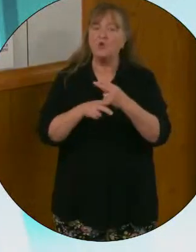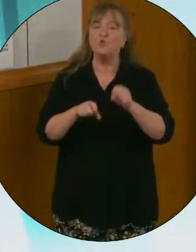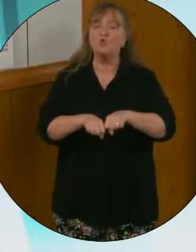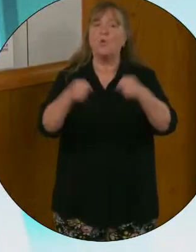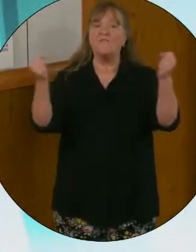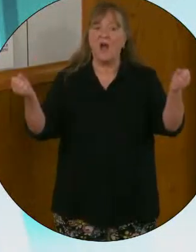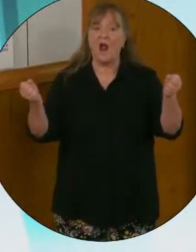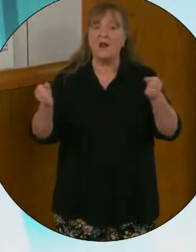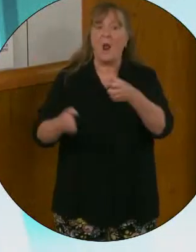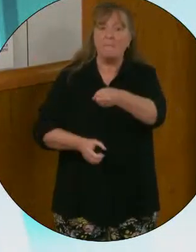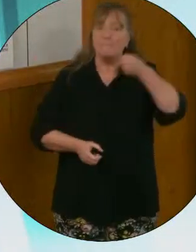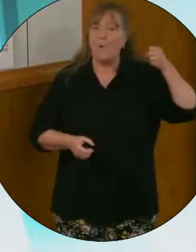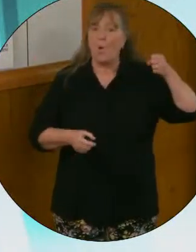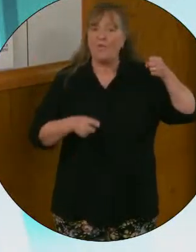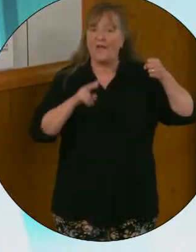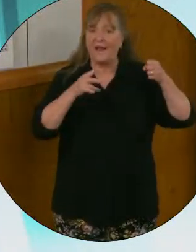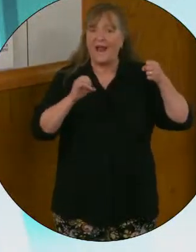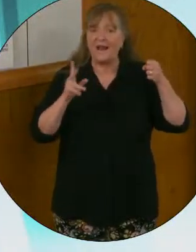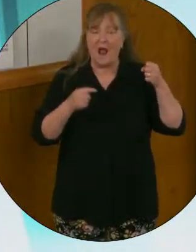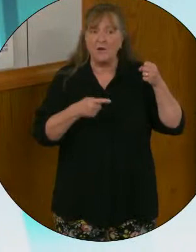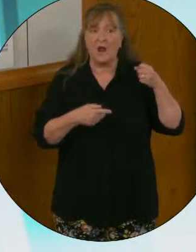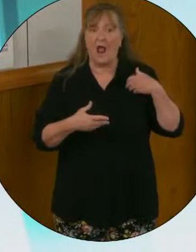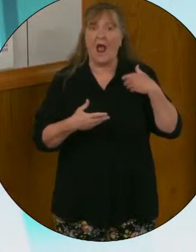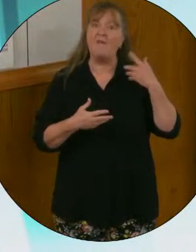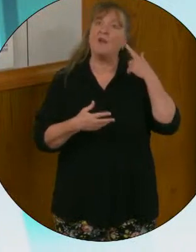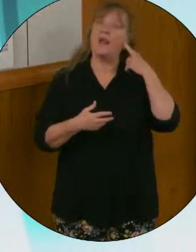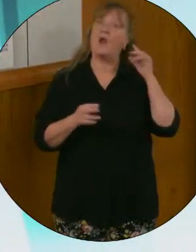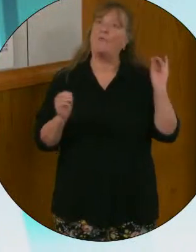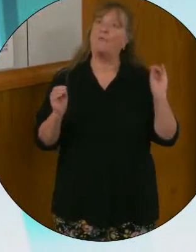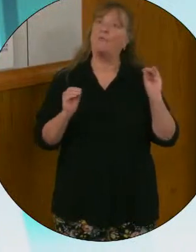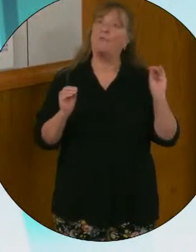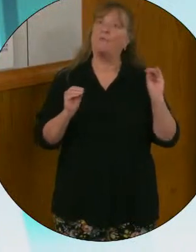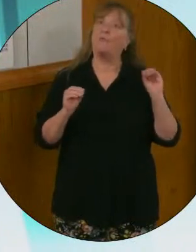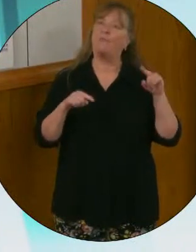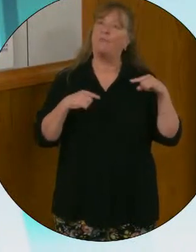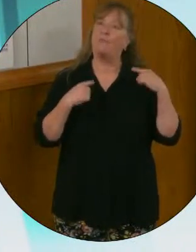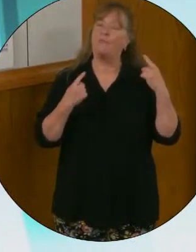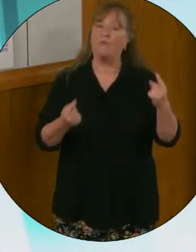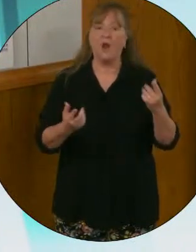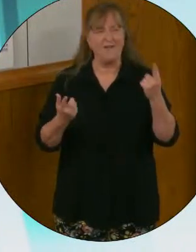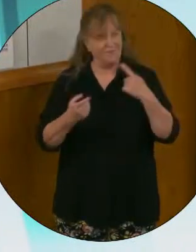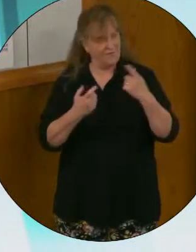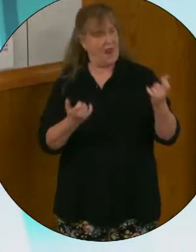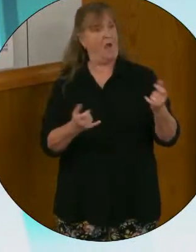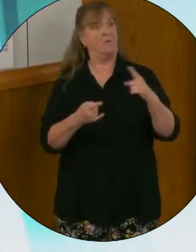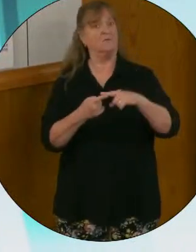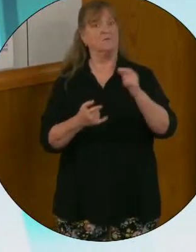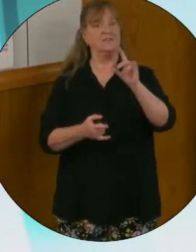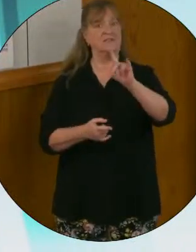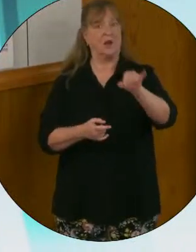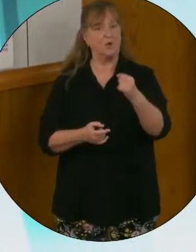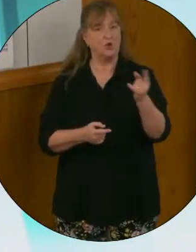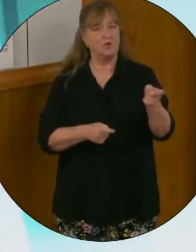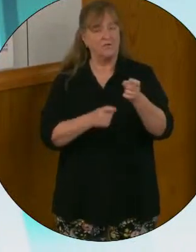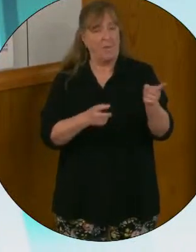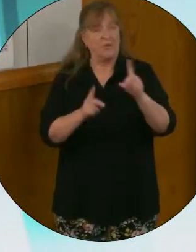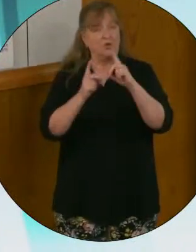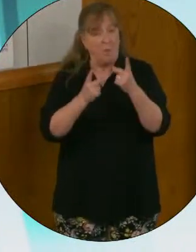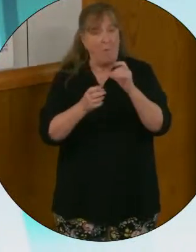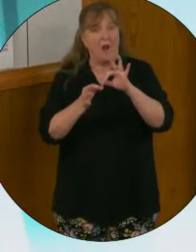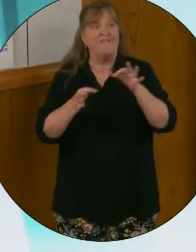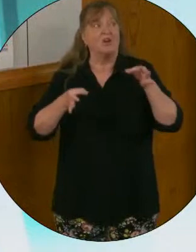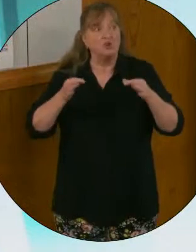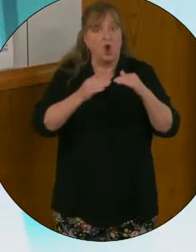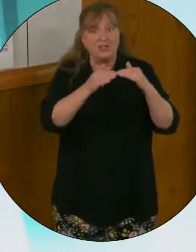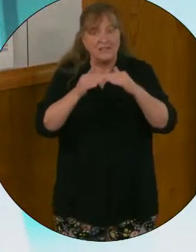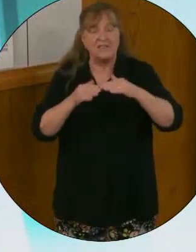violate and pull a kid out and have complete crickets is weird, considering that's from the DOJ. That is the Department of Justice